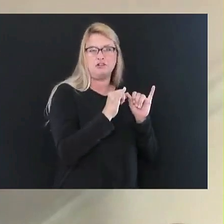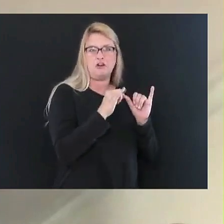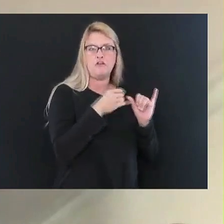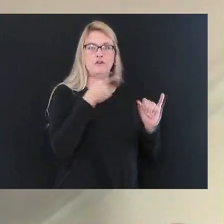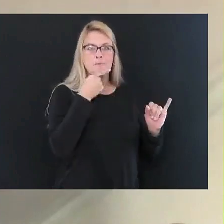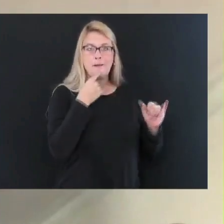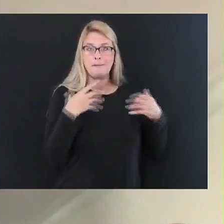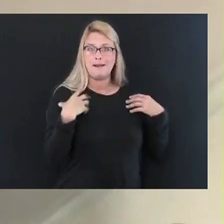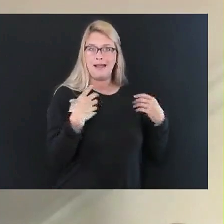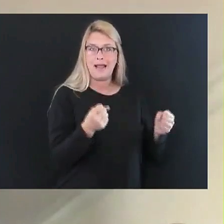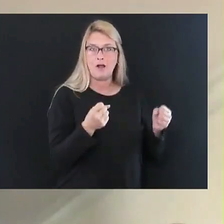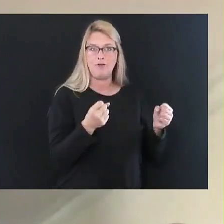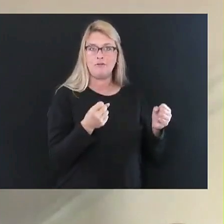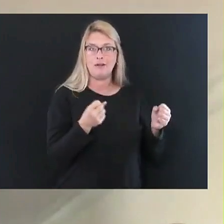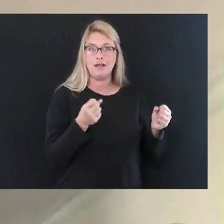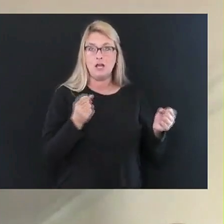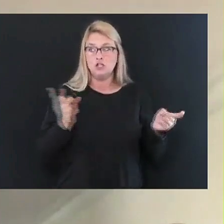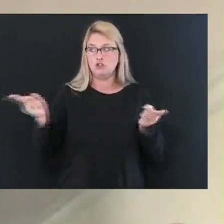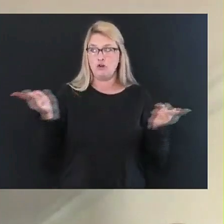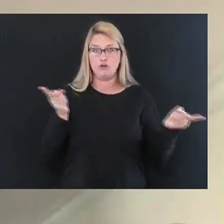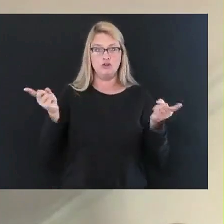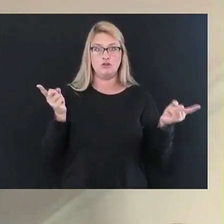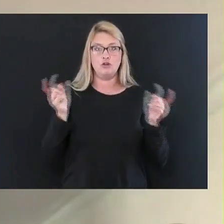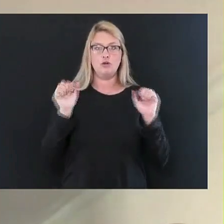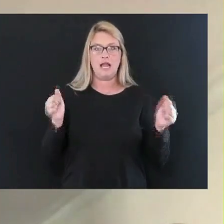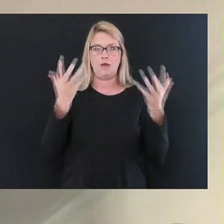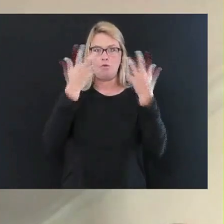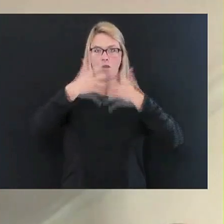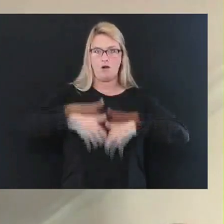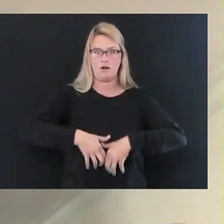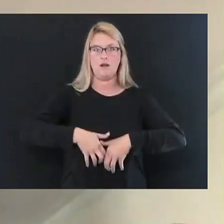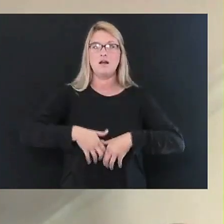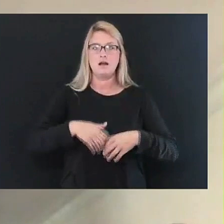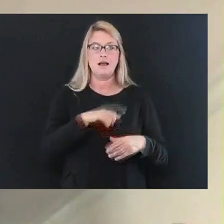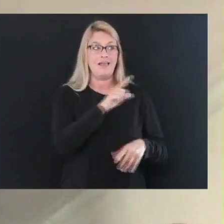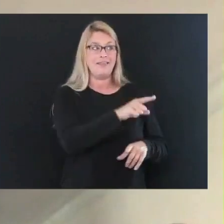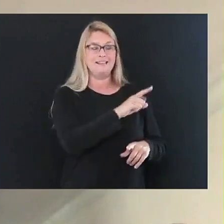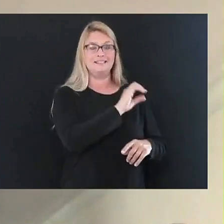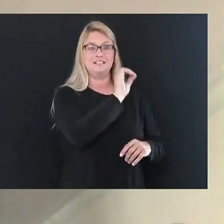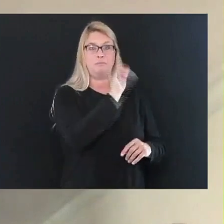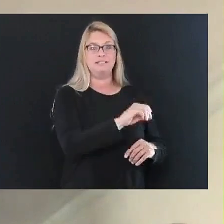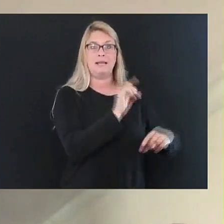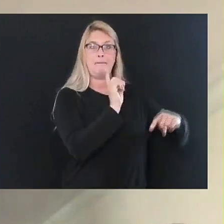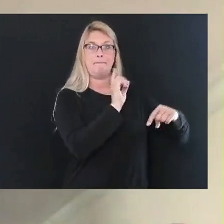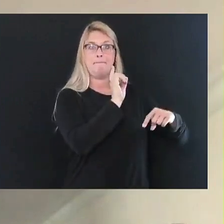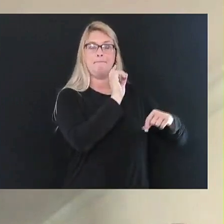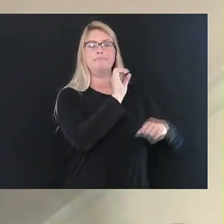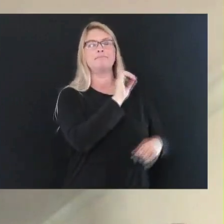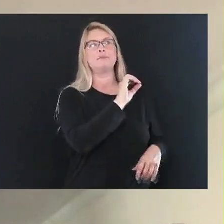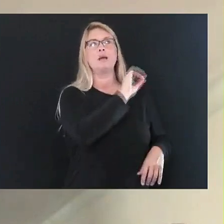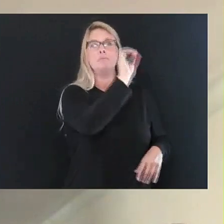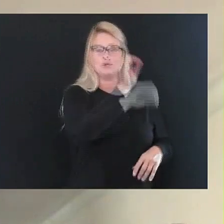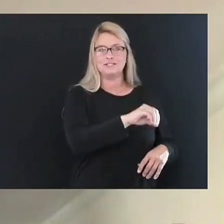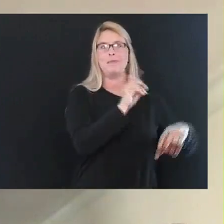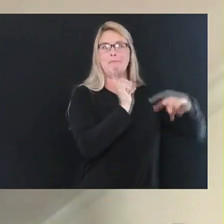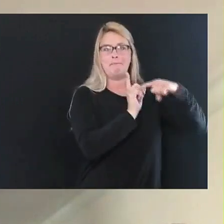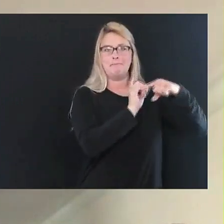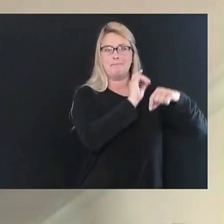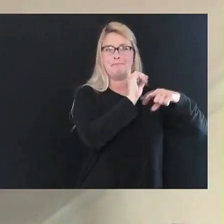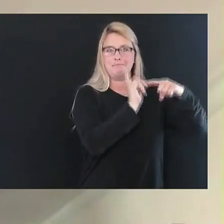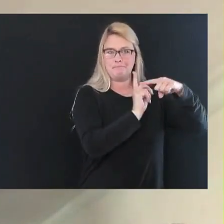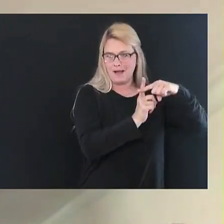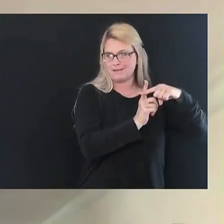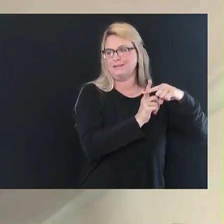then complements that, which is the percent positive rate. And the goal here is to provide a different way